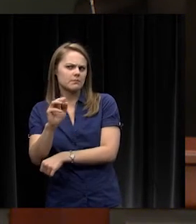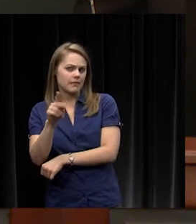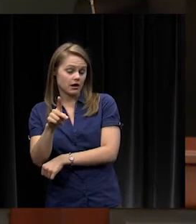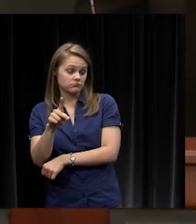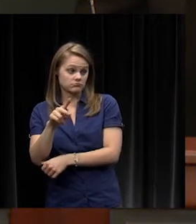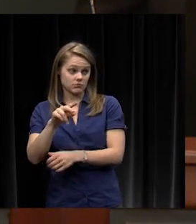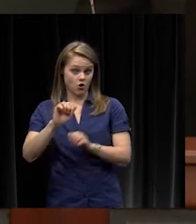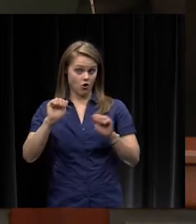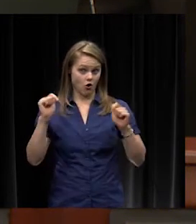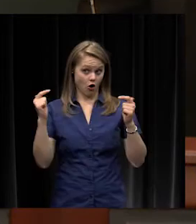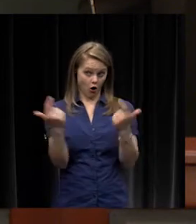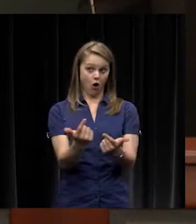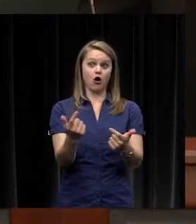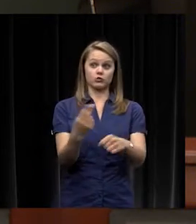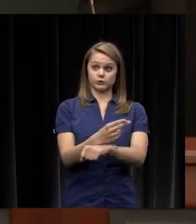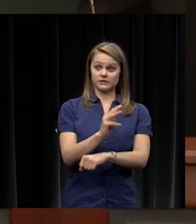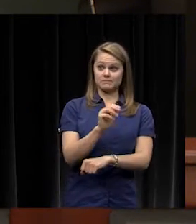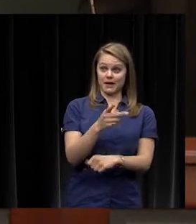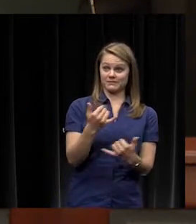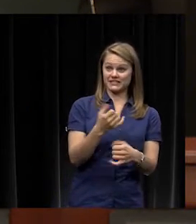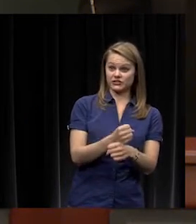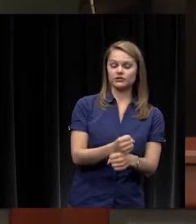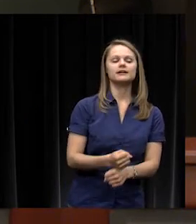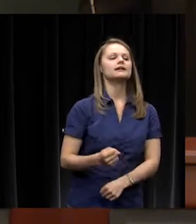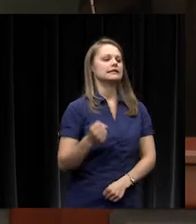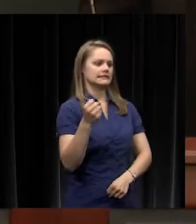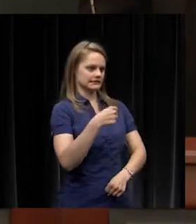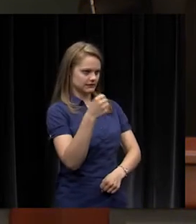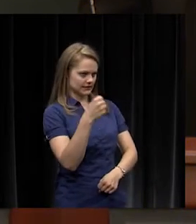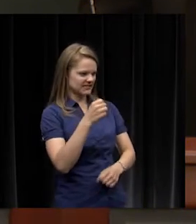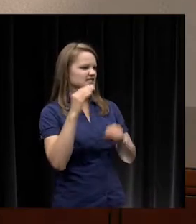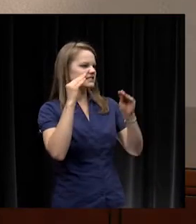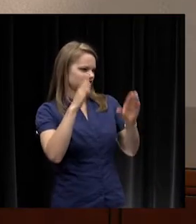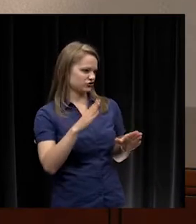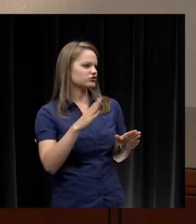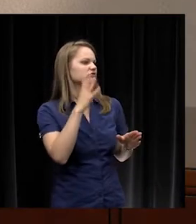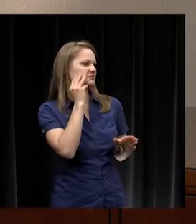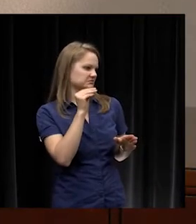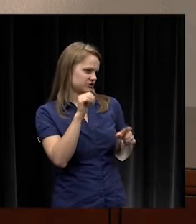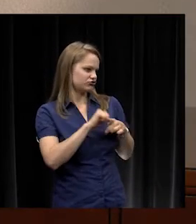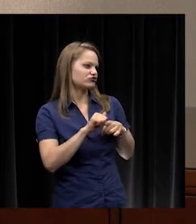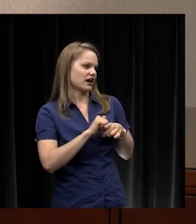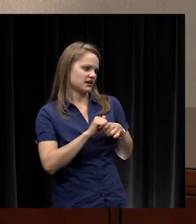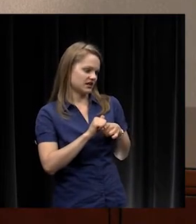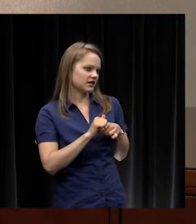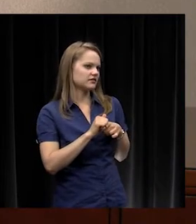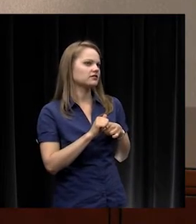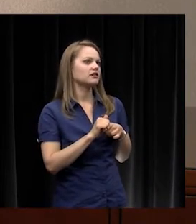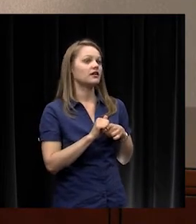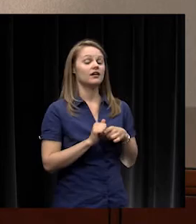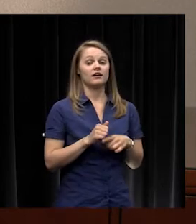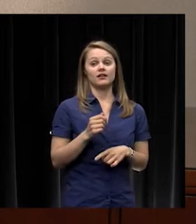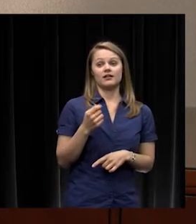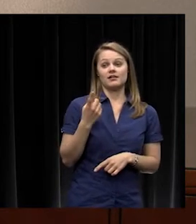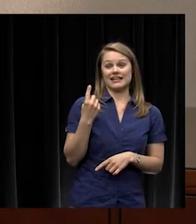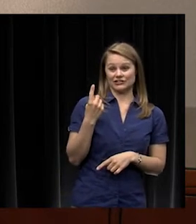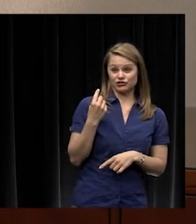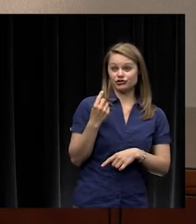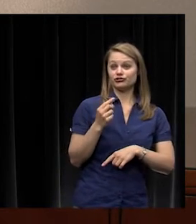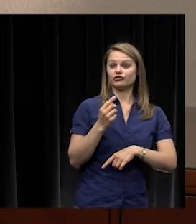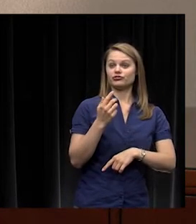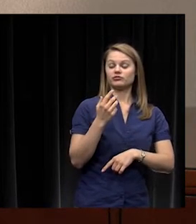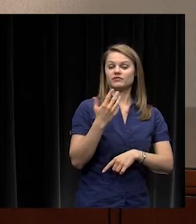this year? We are, and so they've been in training as well. And they, our five elementaries that chose not to initially be in the